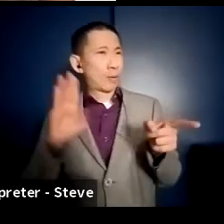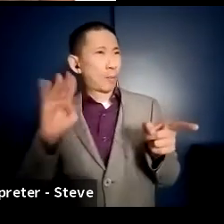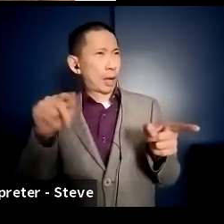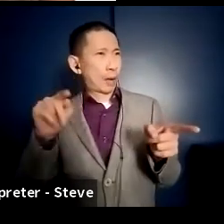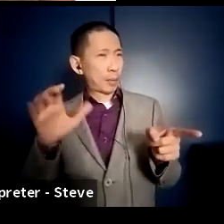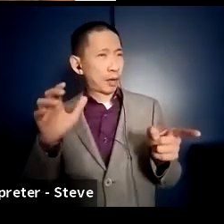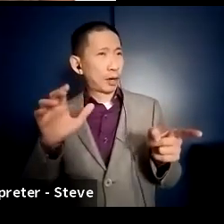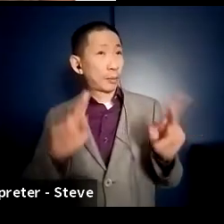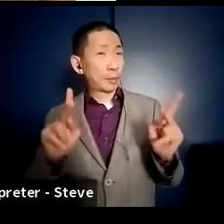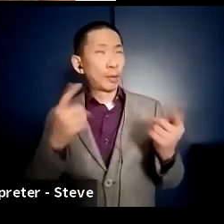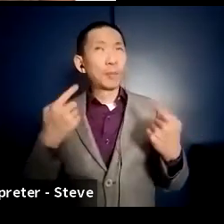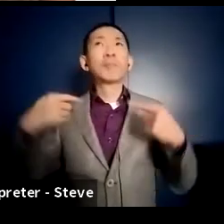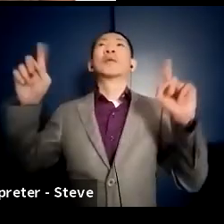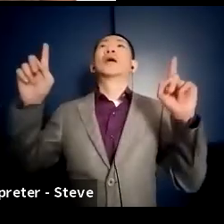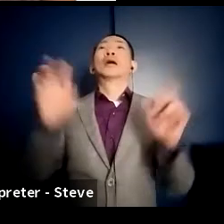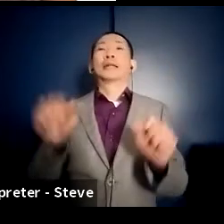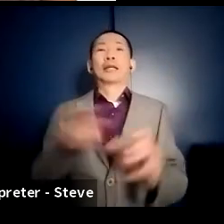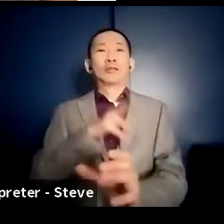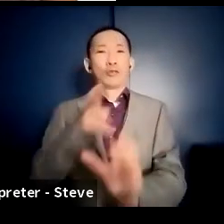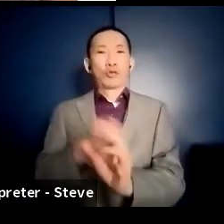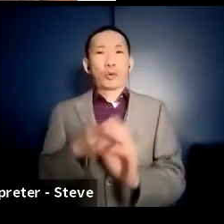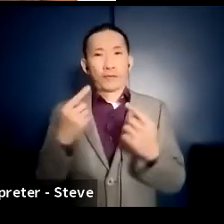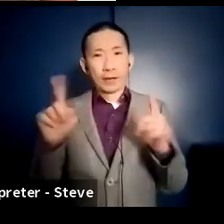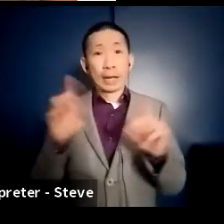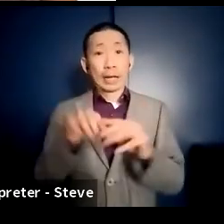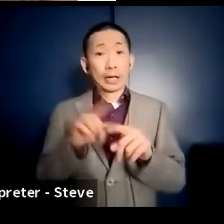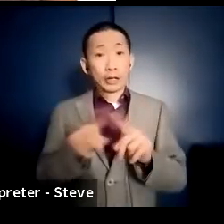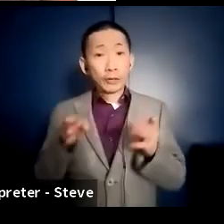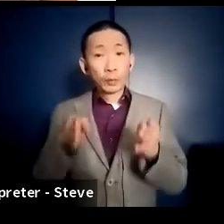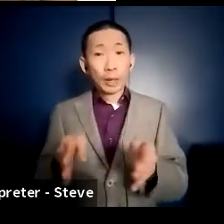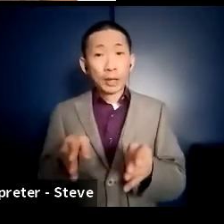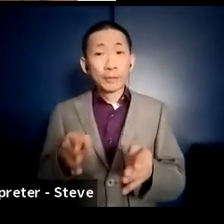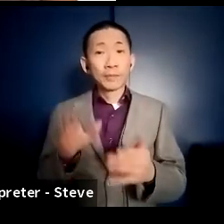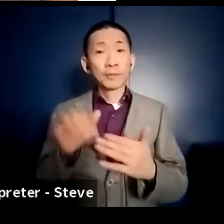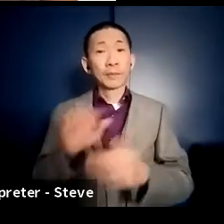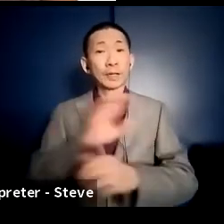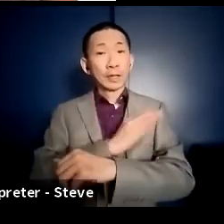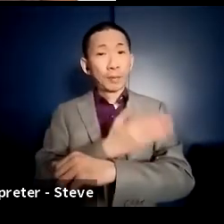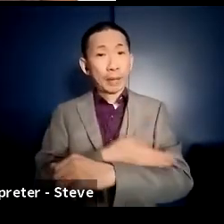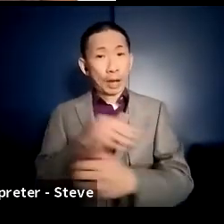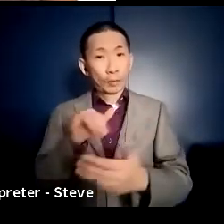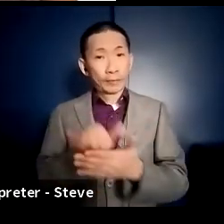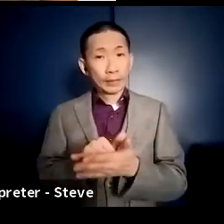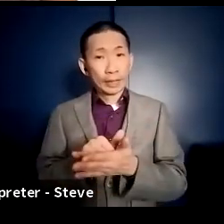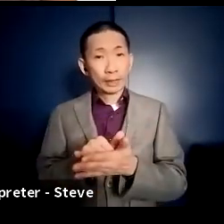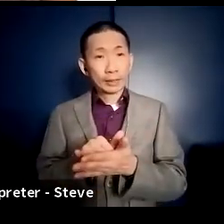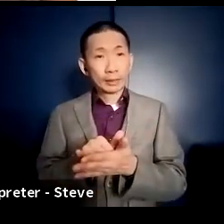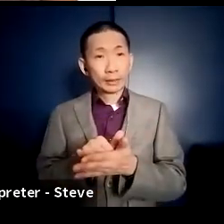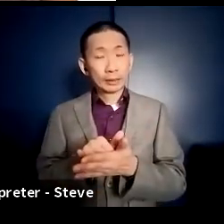seat at the table in a different way. And that's, you know, the power of that was not in,